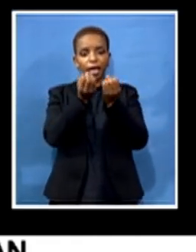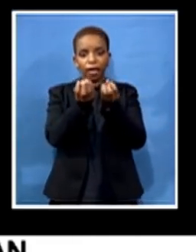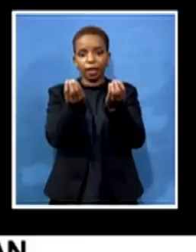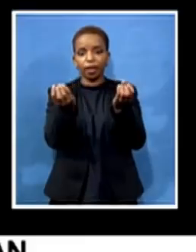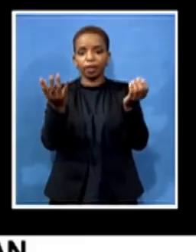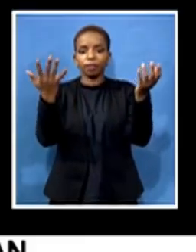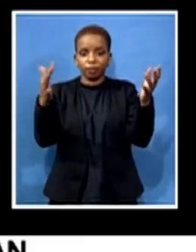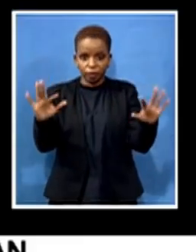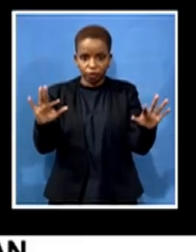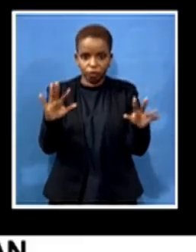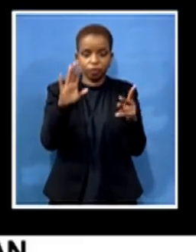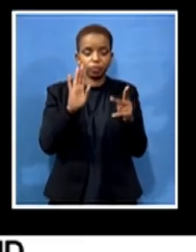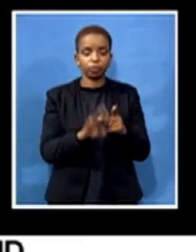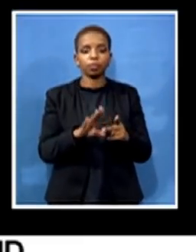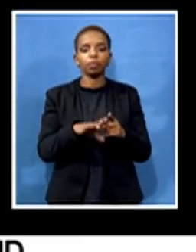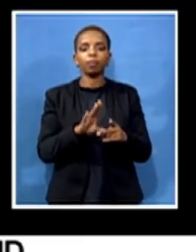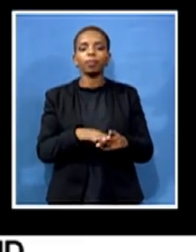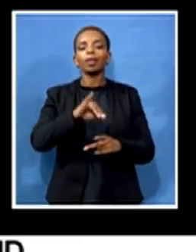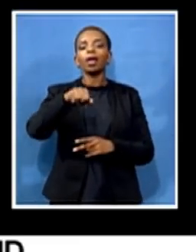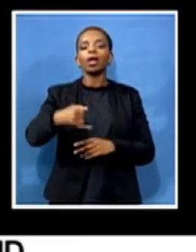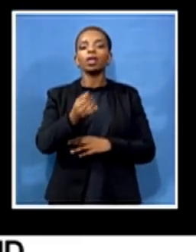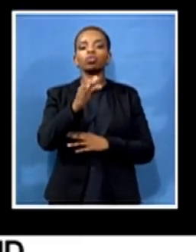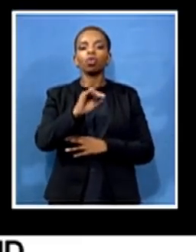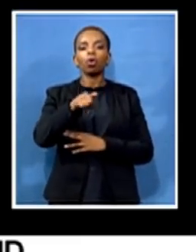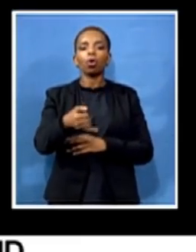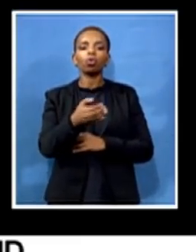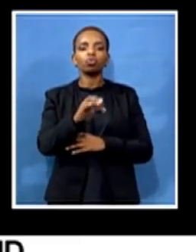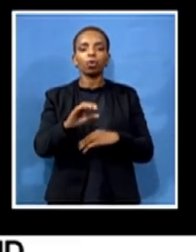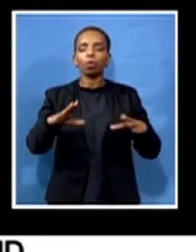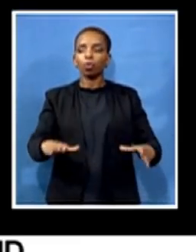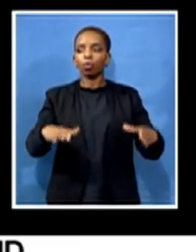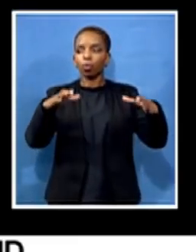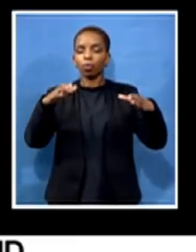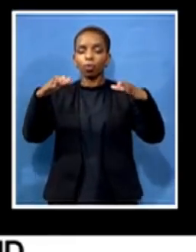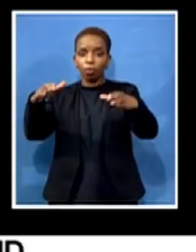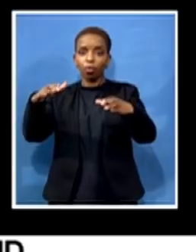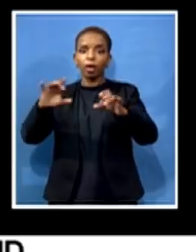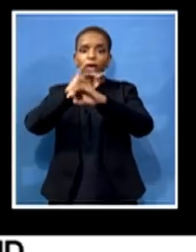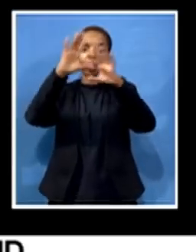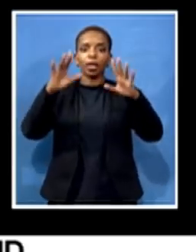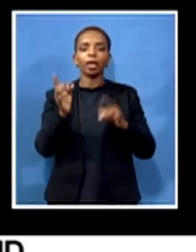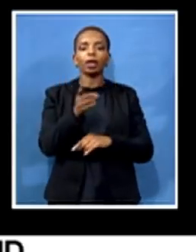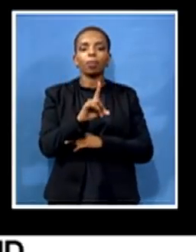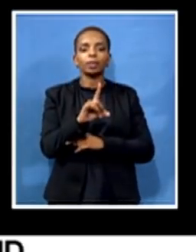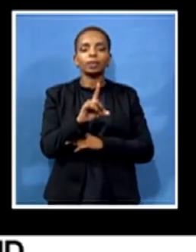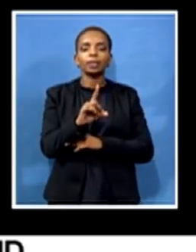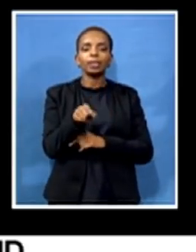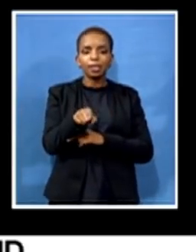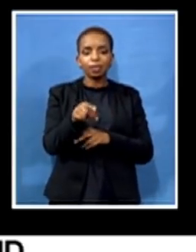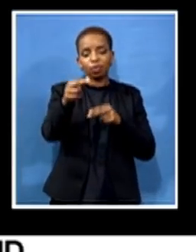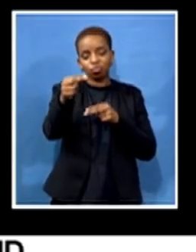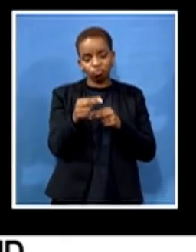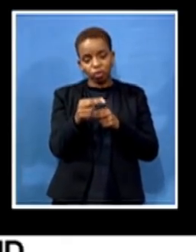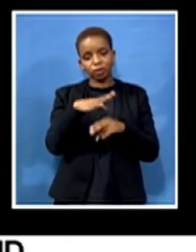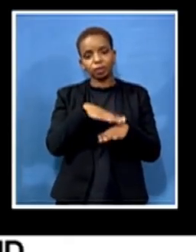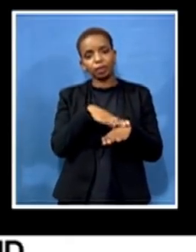clear that that's a short-term measure. And that's why in my presentation, I said, whilst the short-term measures are